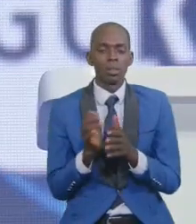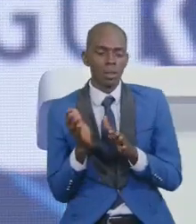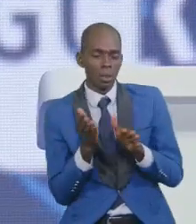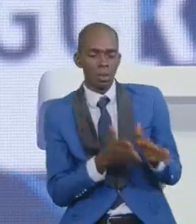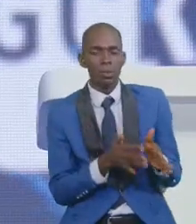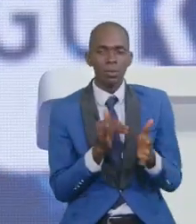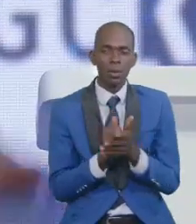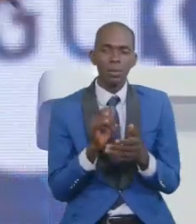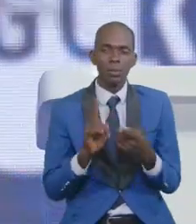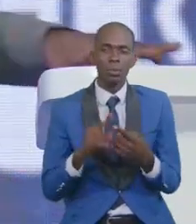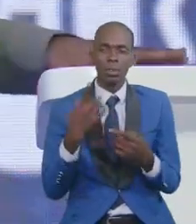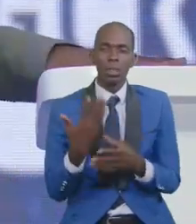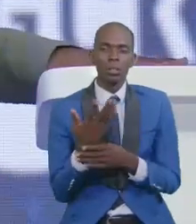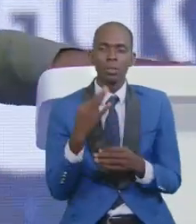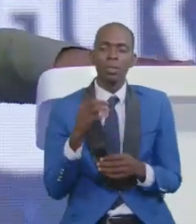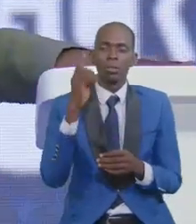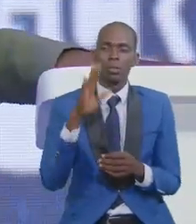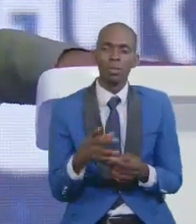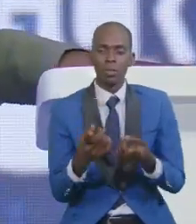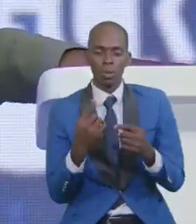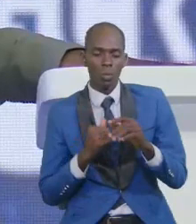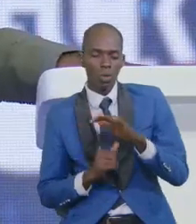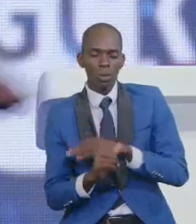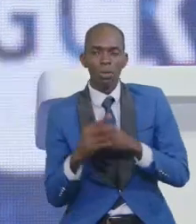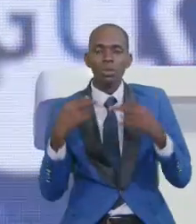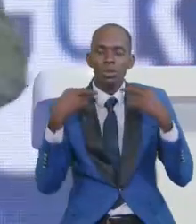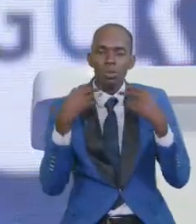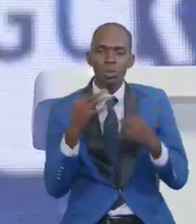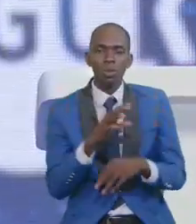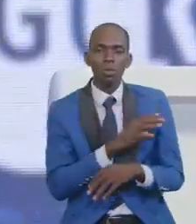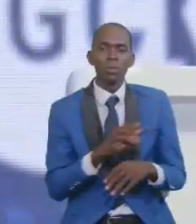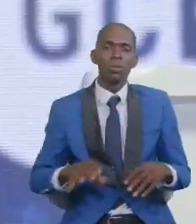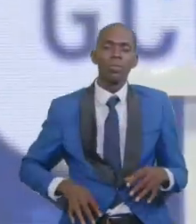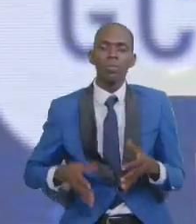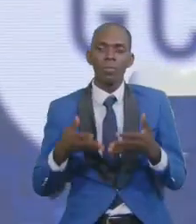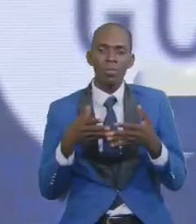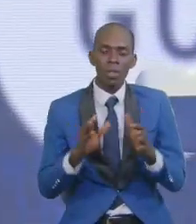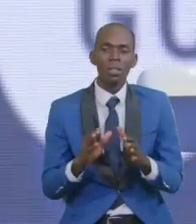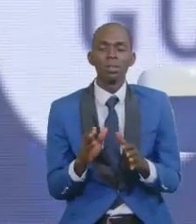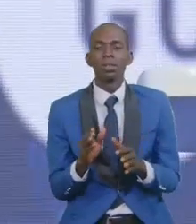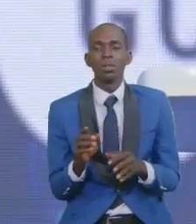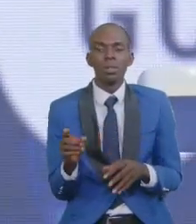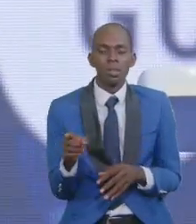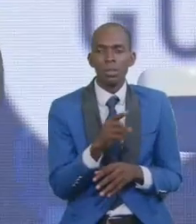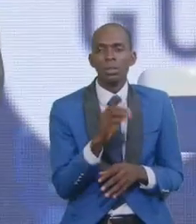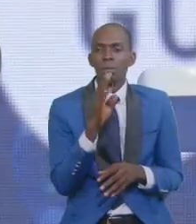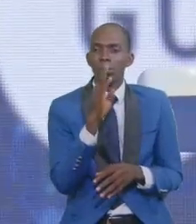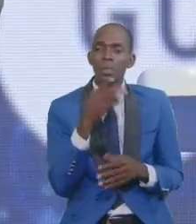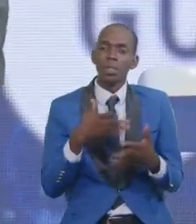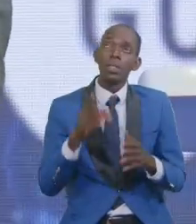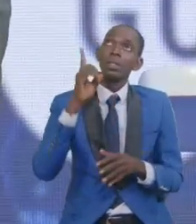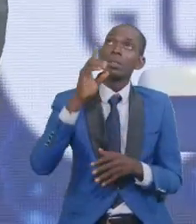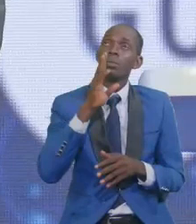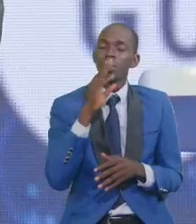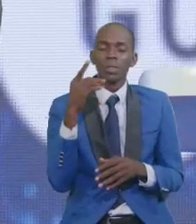God. Come under the yoke of Christ. Let him be the leader, the controller